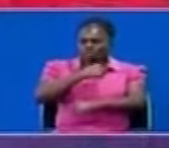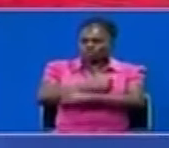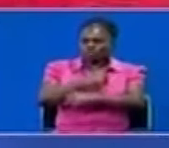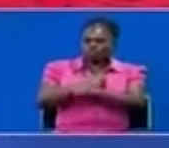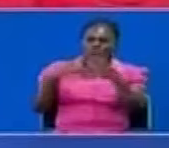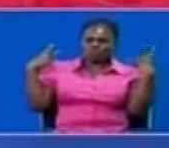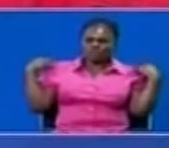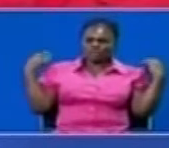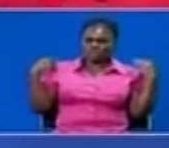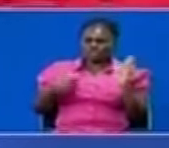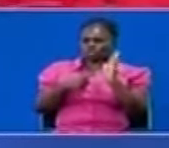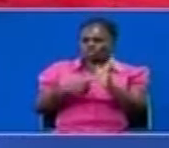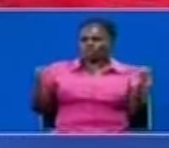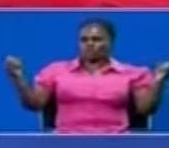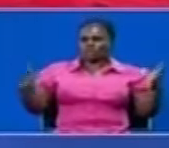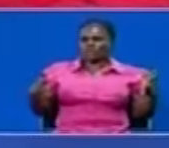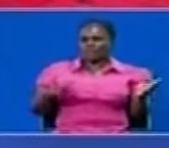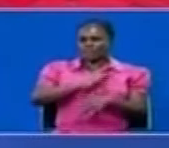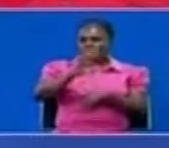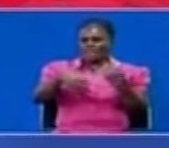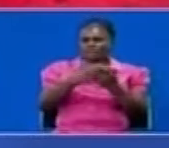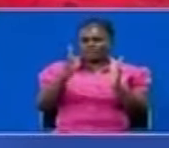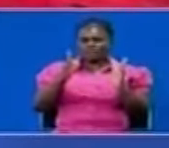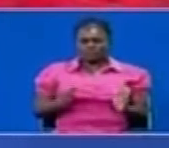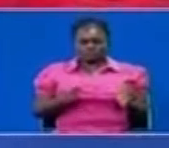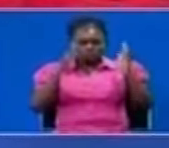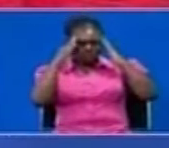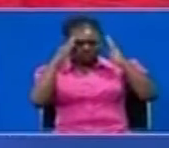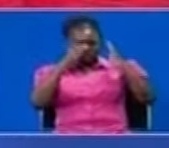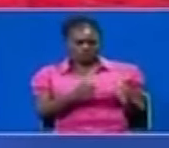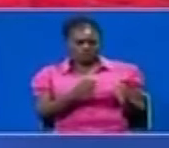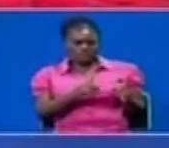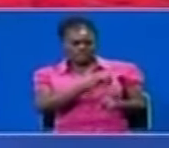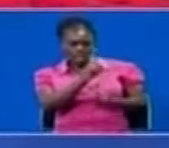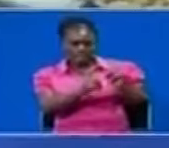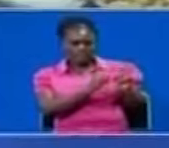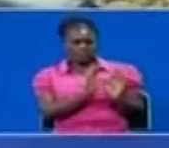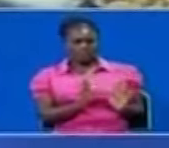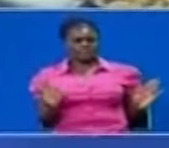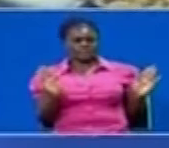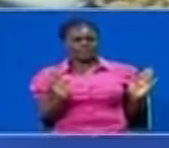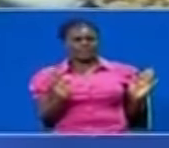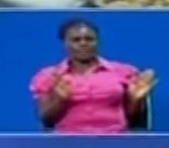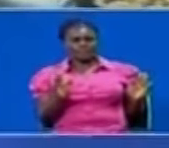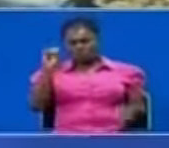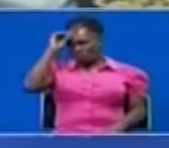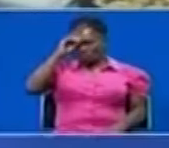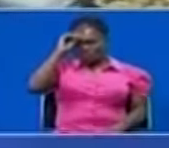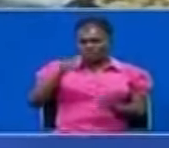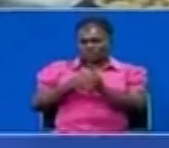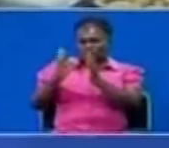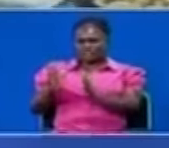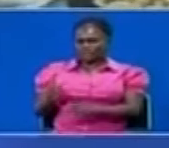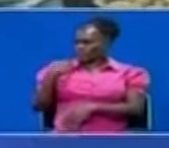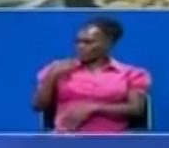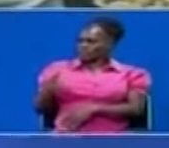coming out on the fore, because everybody else has been focusing on one aspect, performance. Opinion leaders in the sector